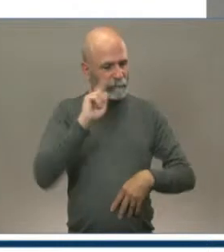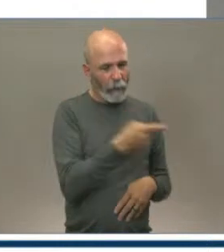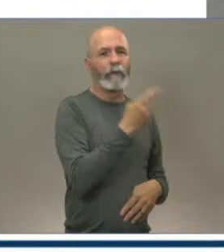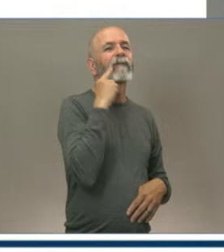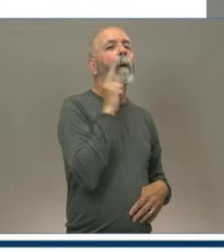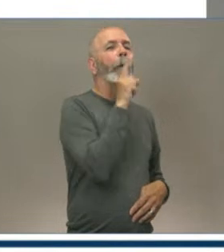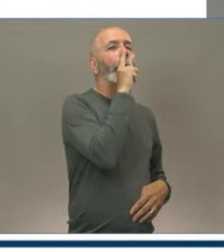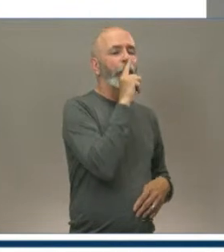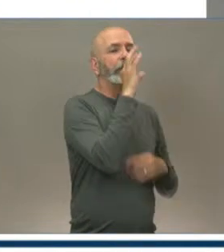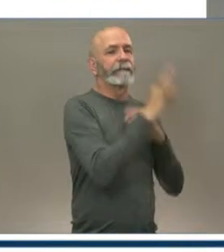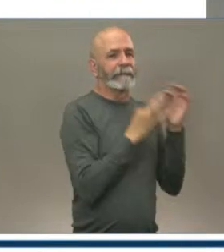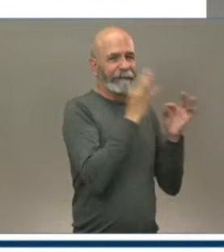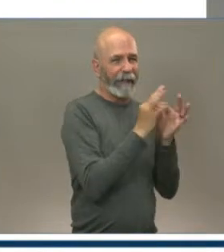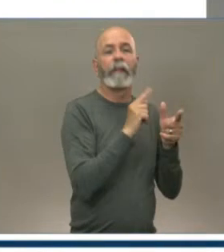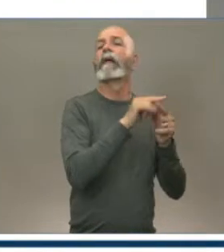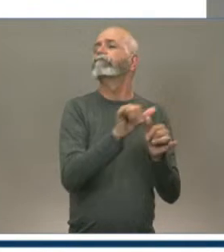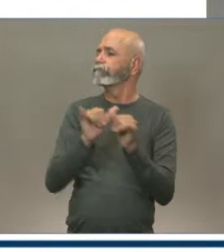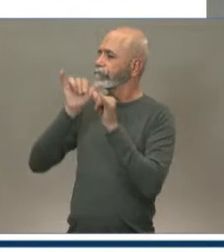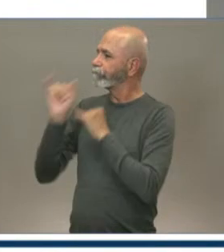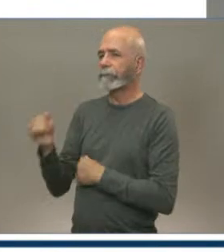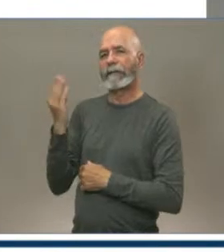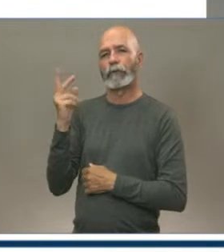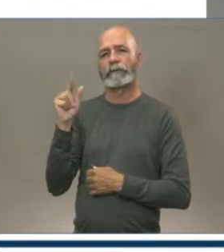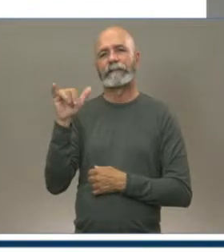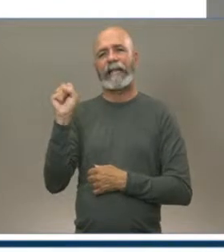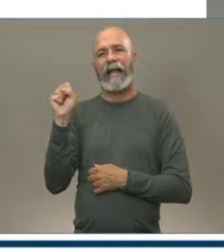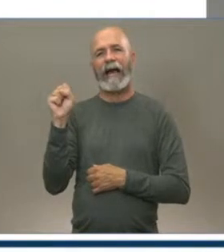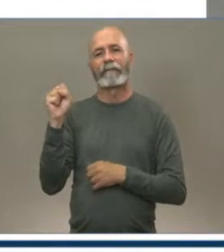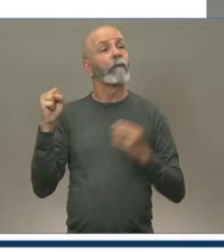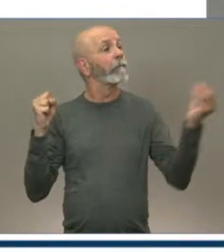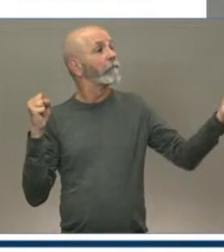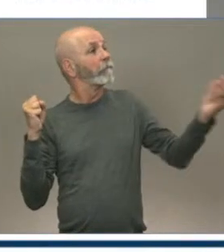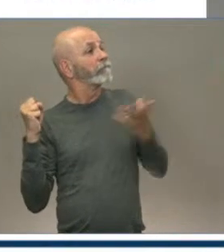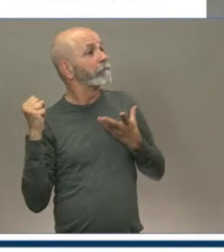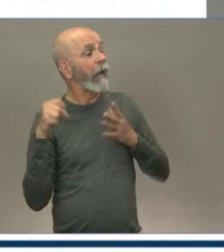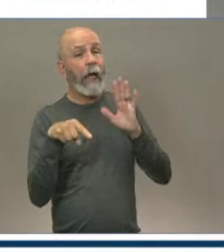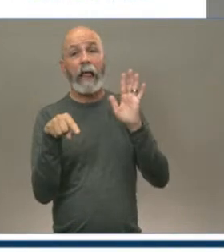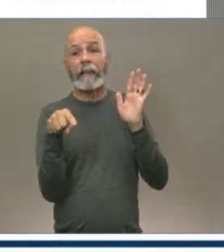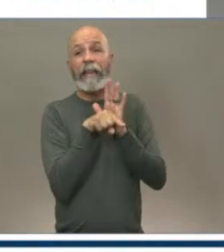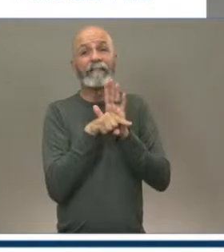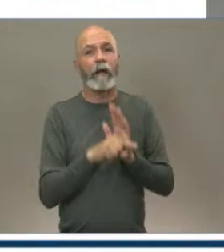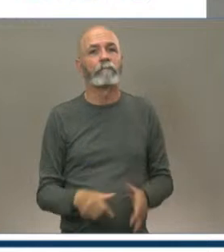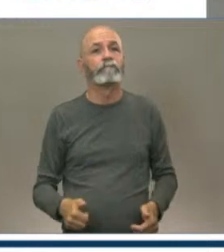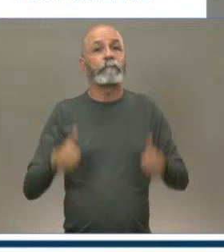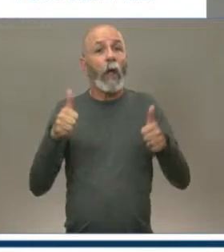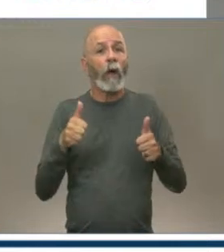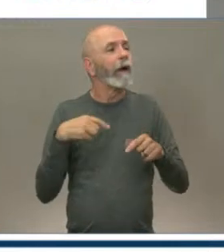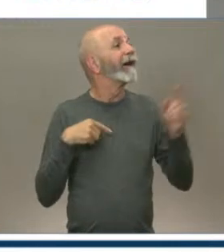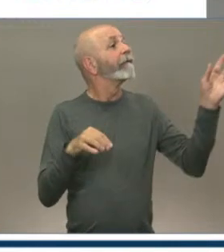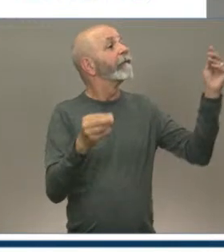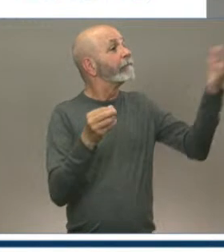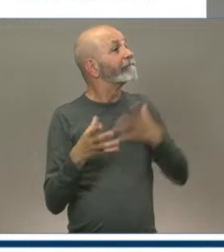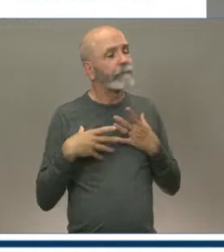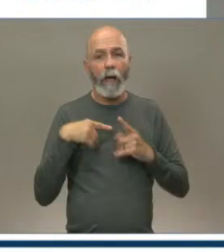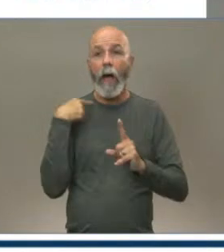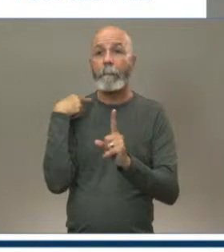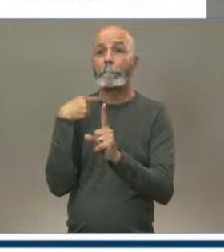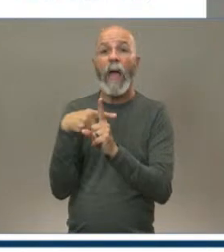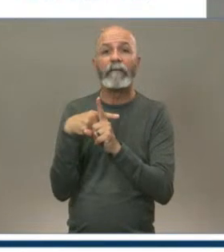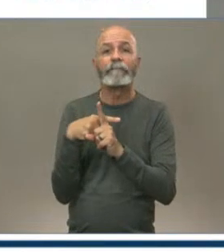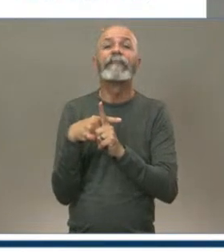you get a negative result. If you become positive, public health will advise the rest of the household what to do.